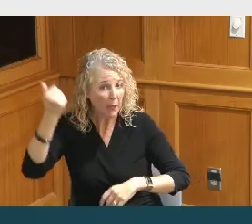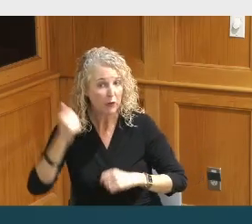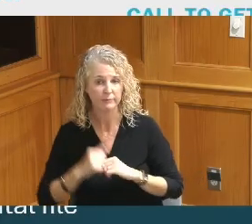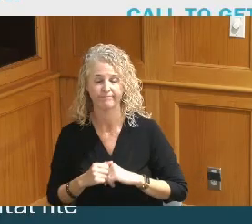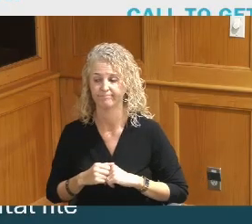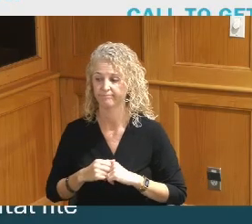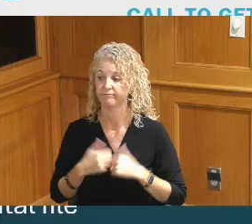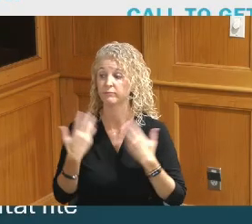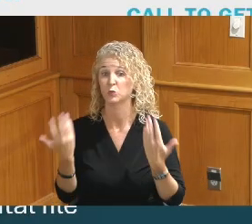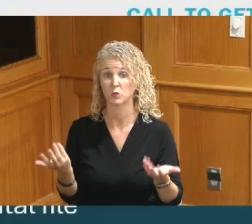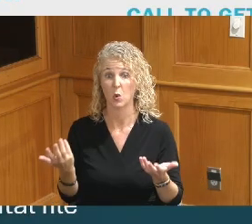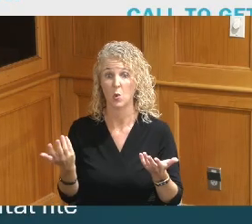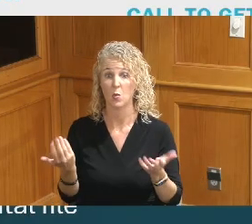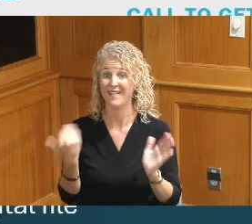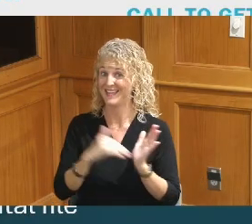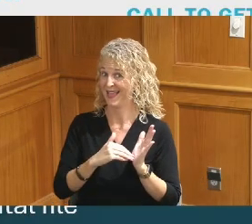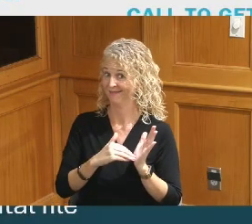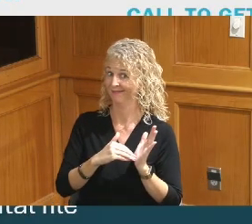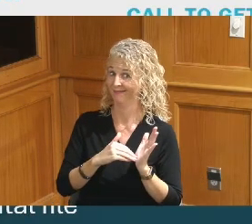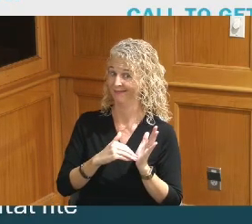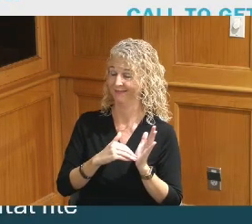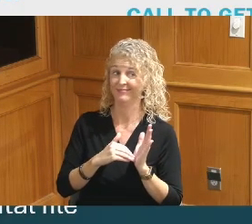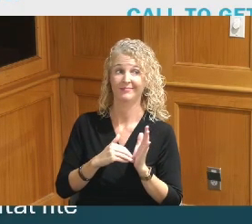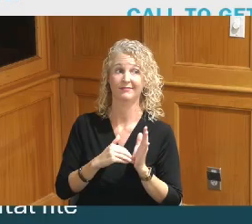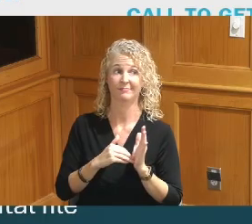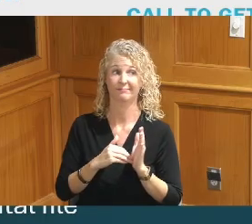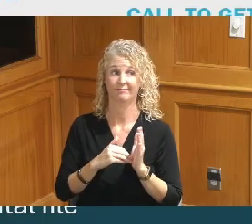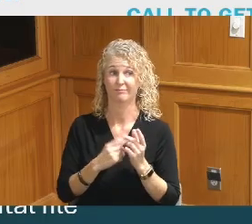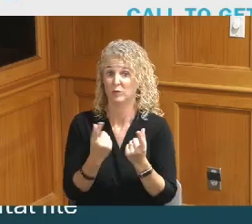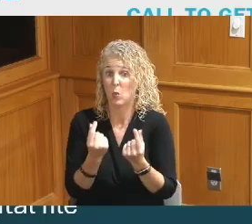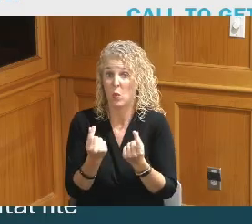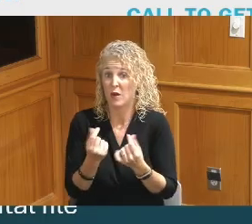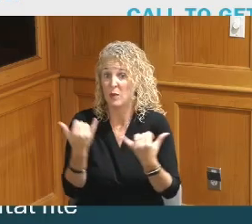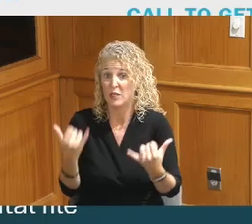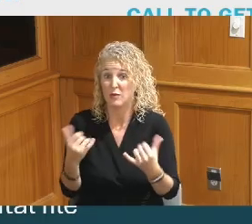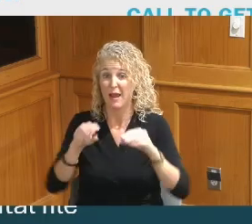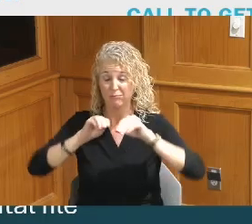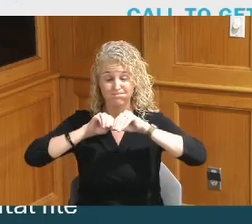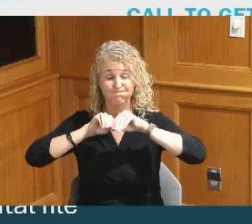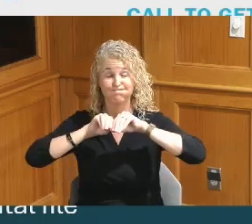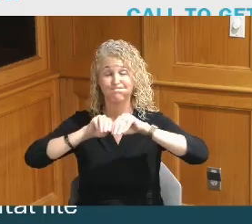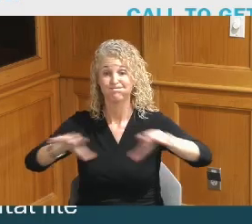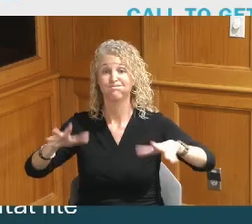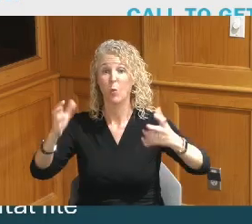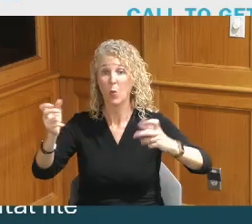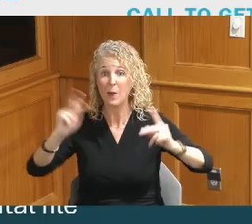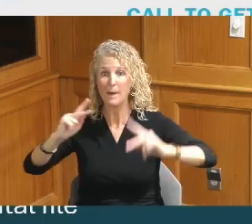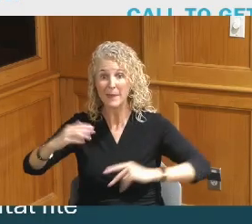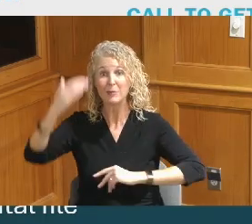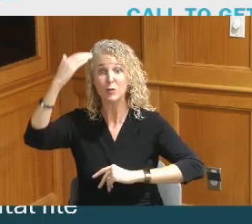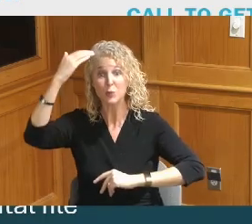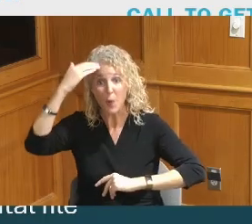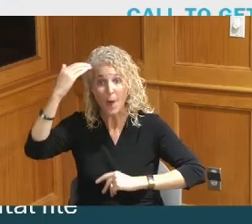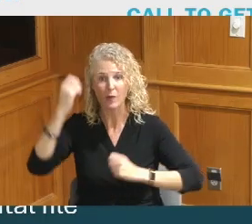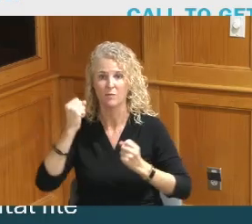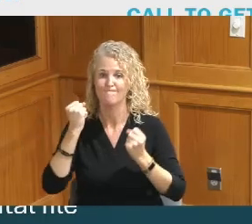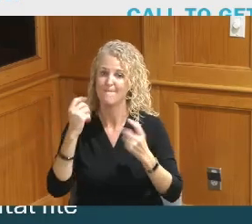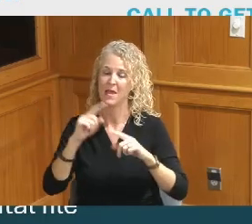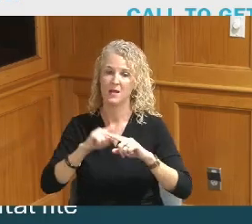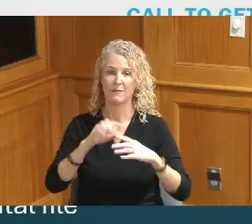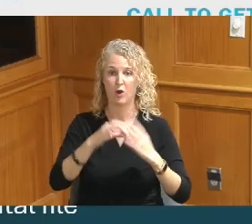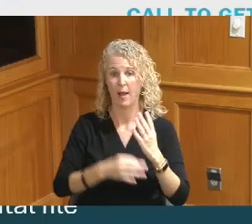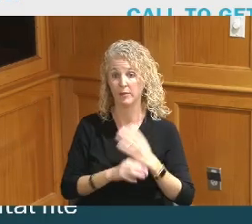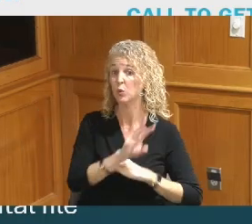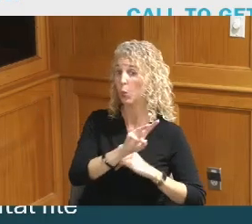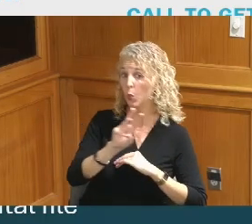neighbors. Again, getting the word out is paramount, so we have options available. We have